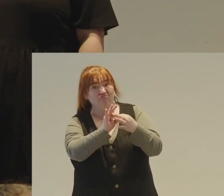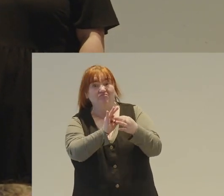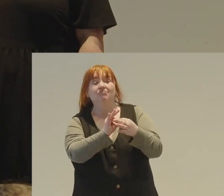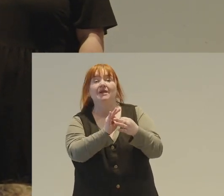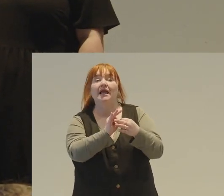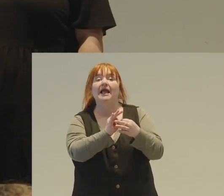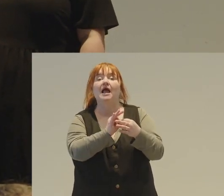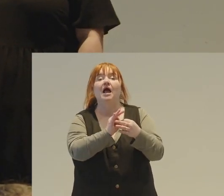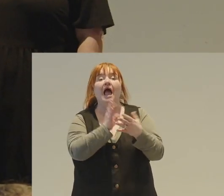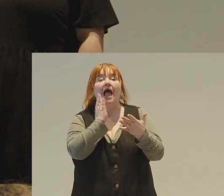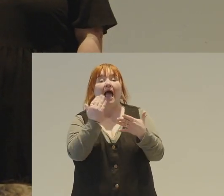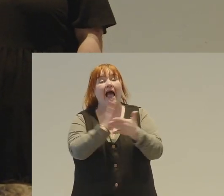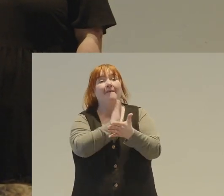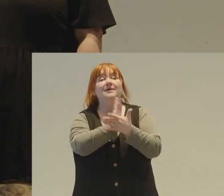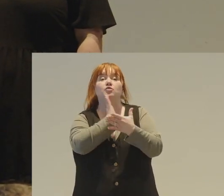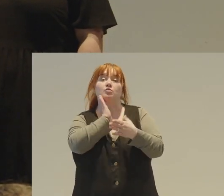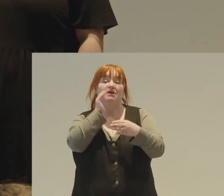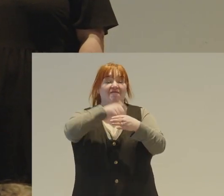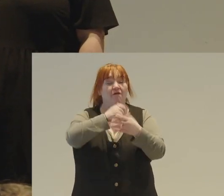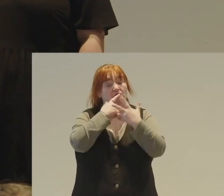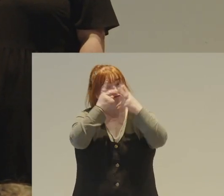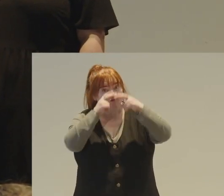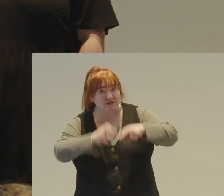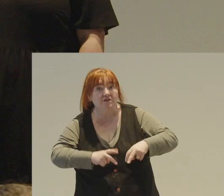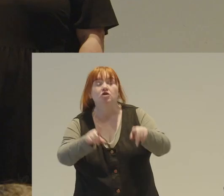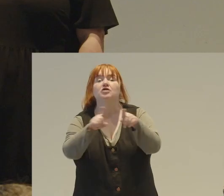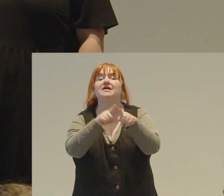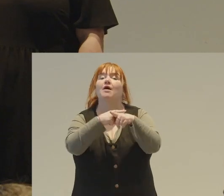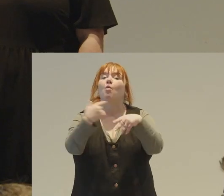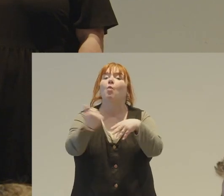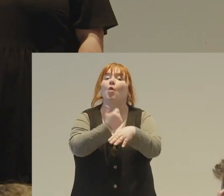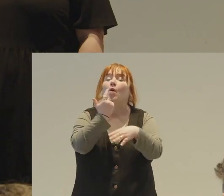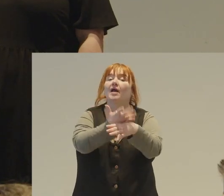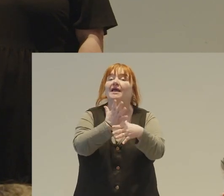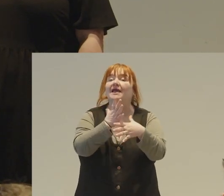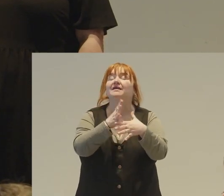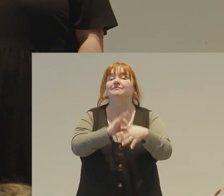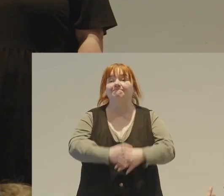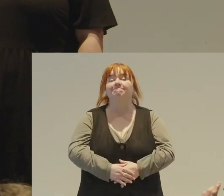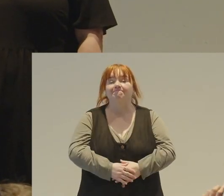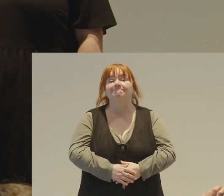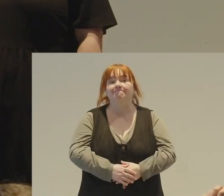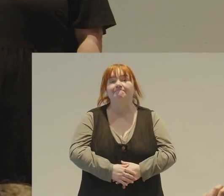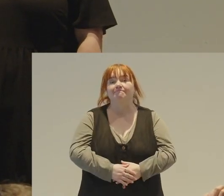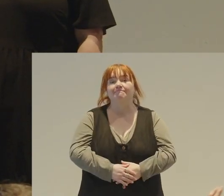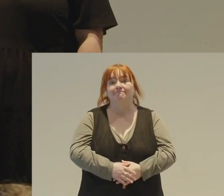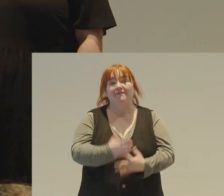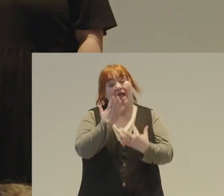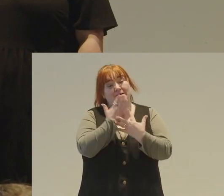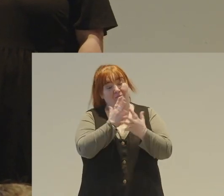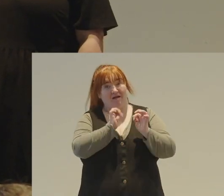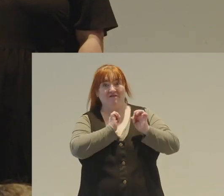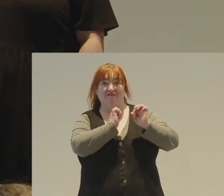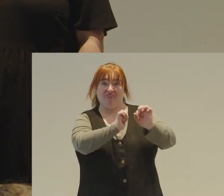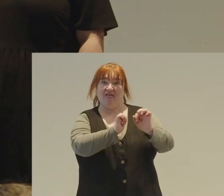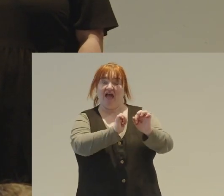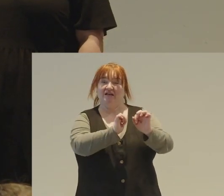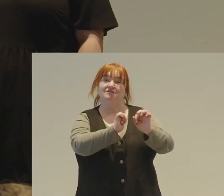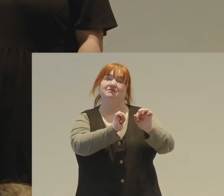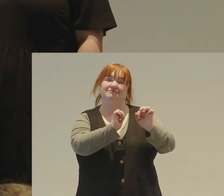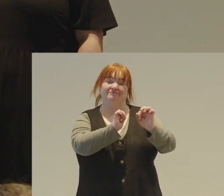do research and do writing and finding out of these